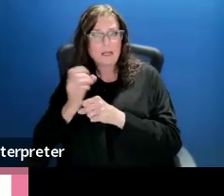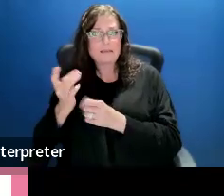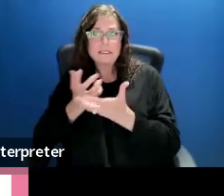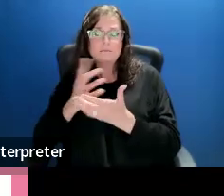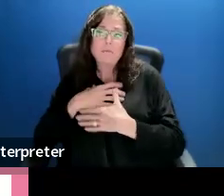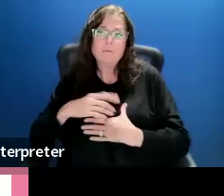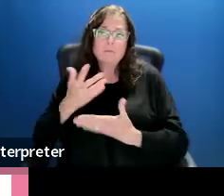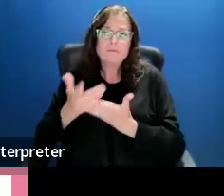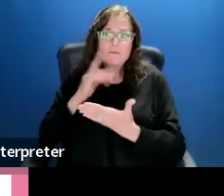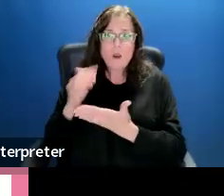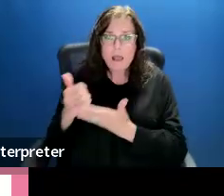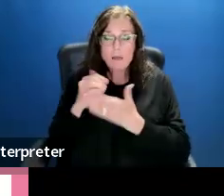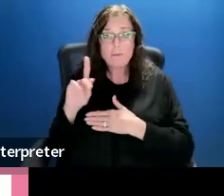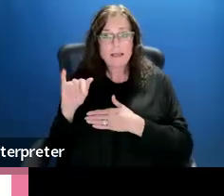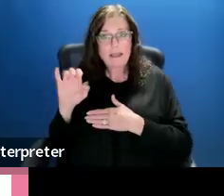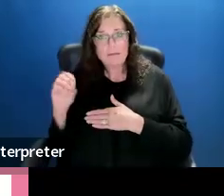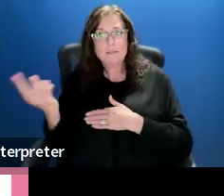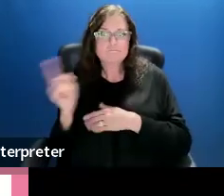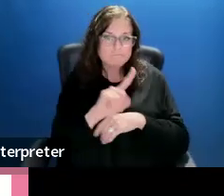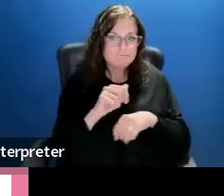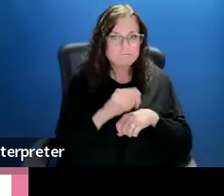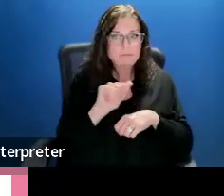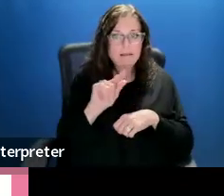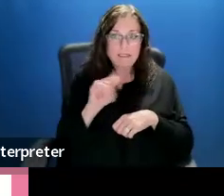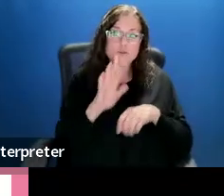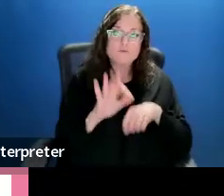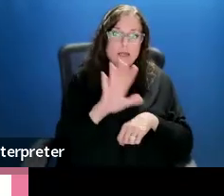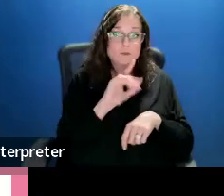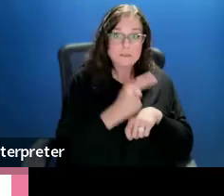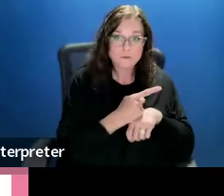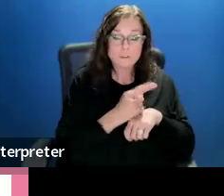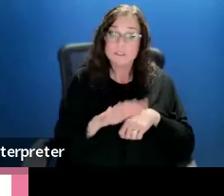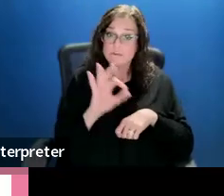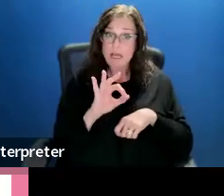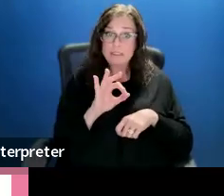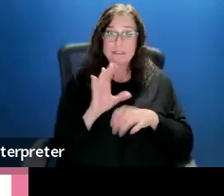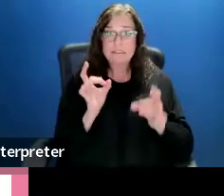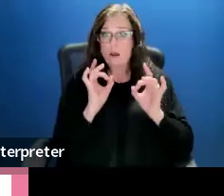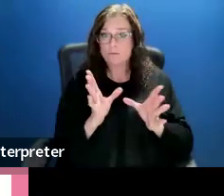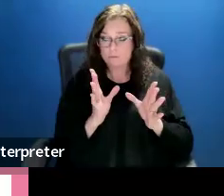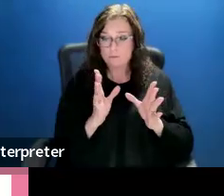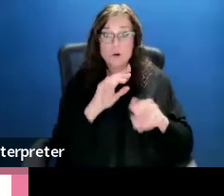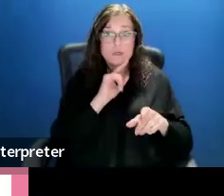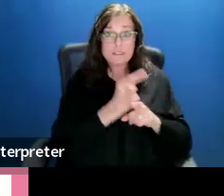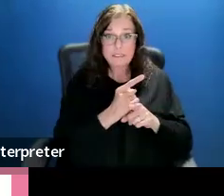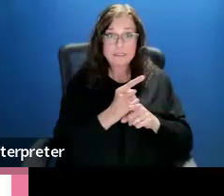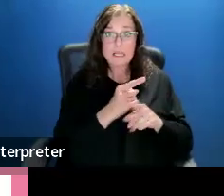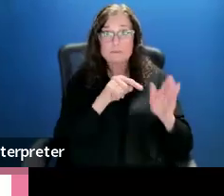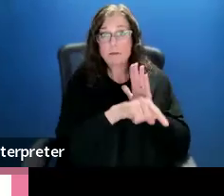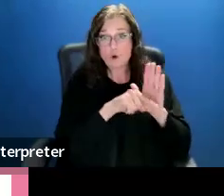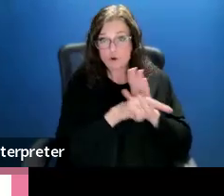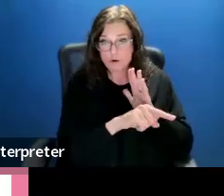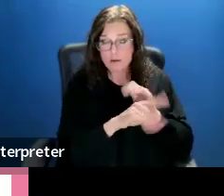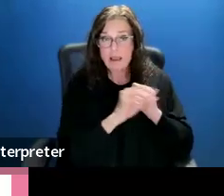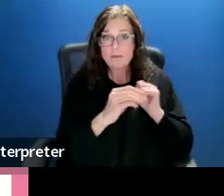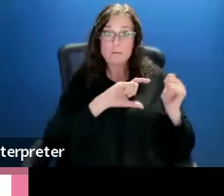desperate plea for help, Caitlin crosses the Atlantic to find her. What she discovers is devastating. Her sister has been murdered,